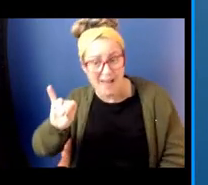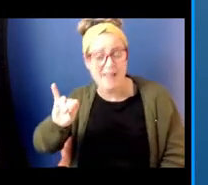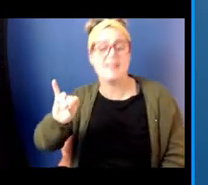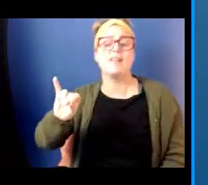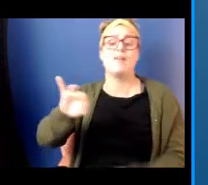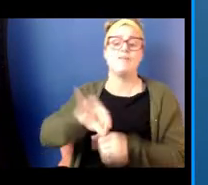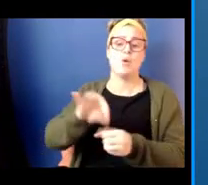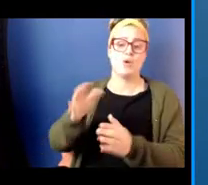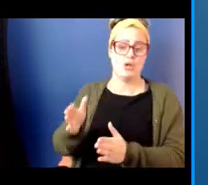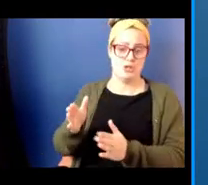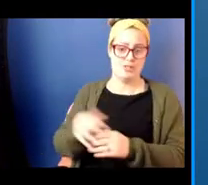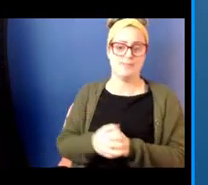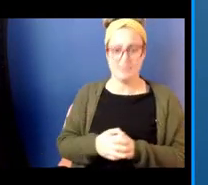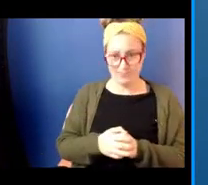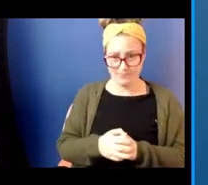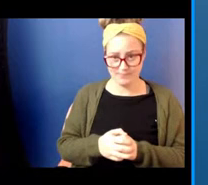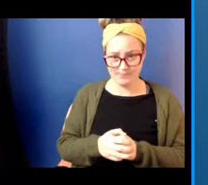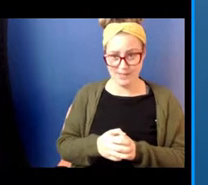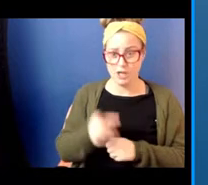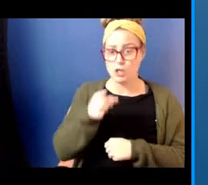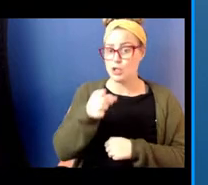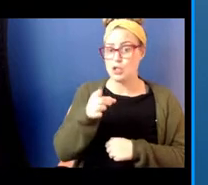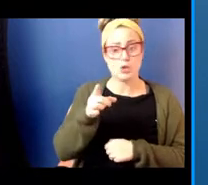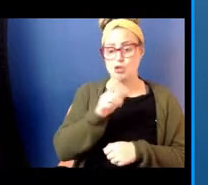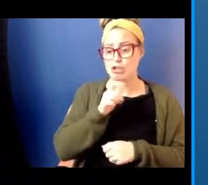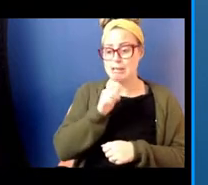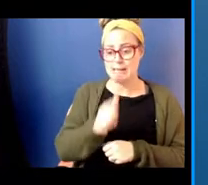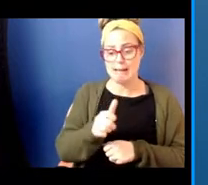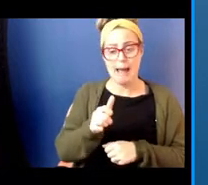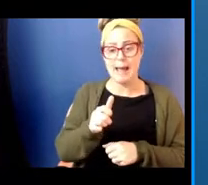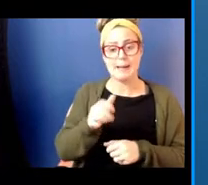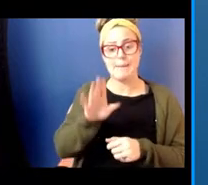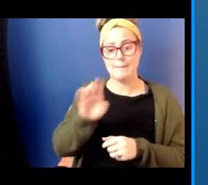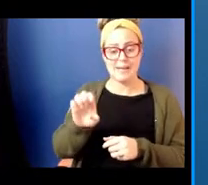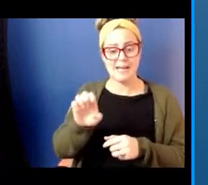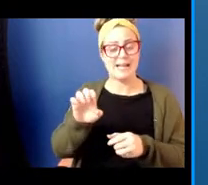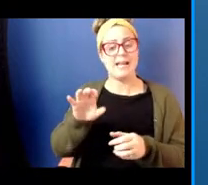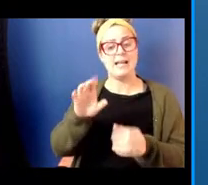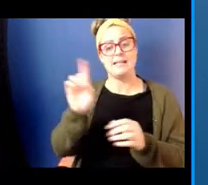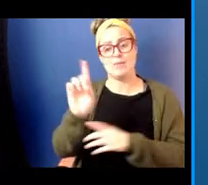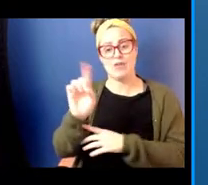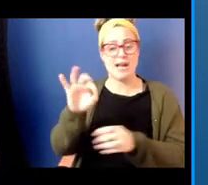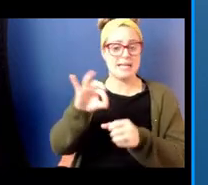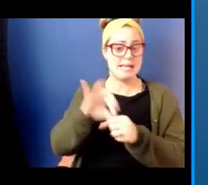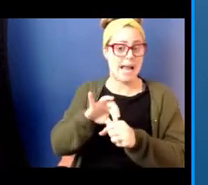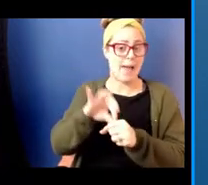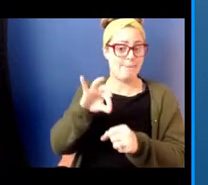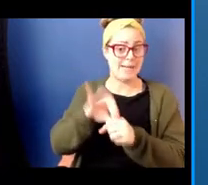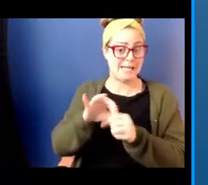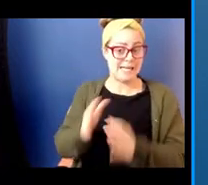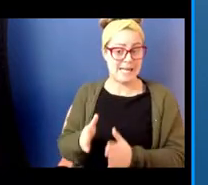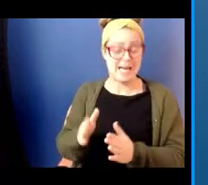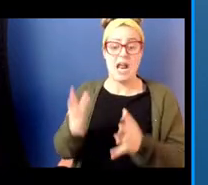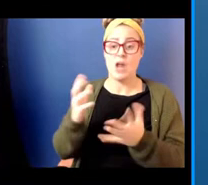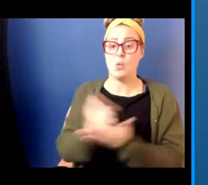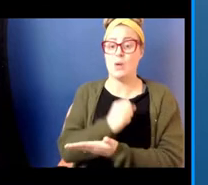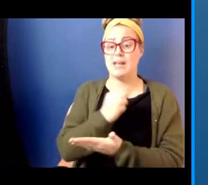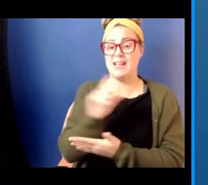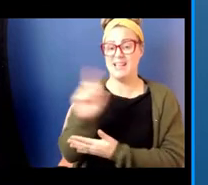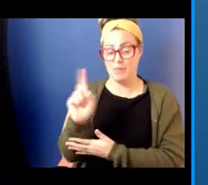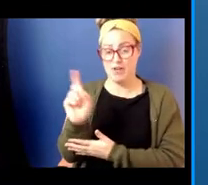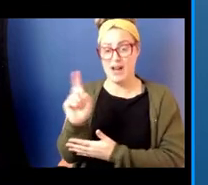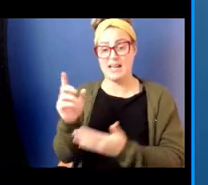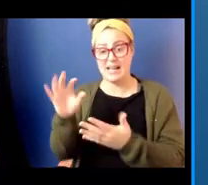you should not be the Democratic nominee and win a general election unless you show working-class Americans